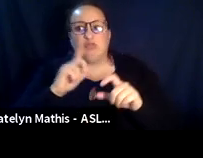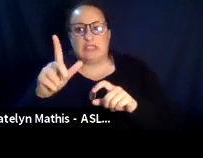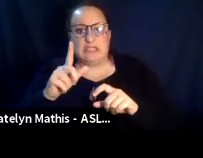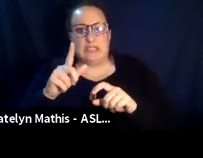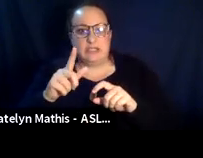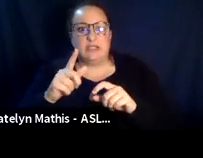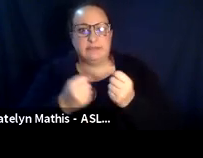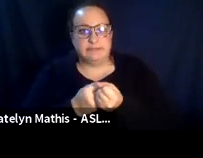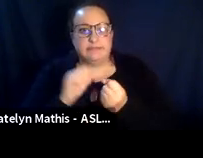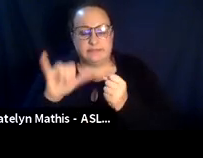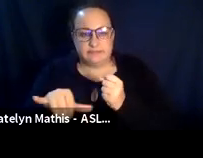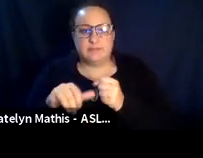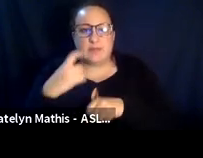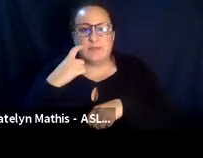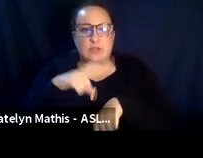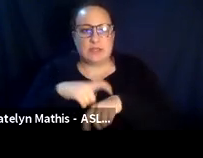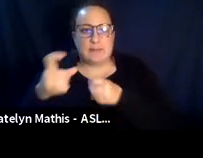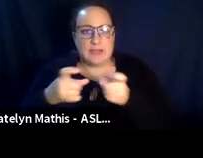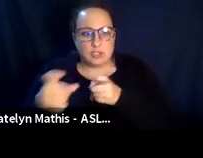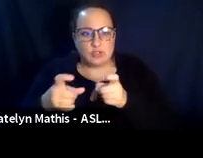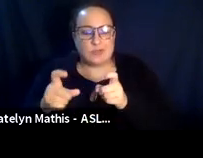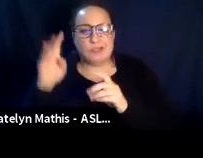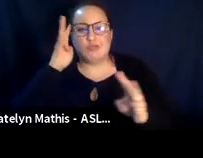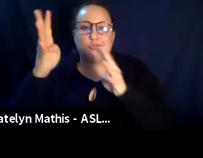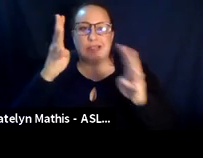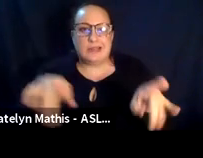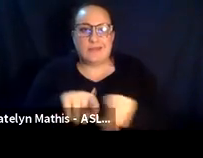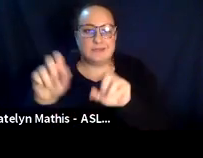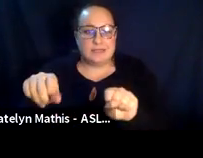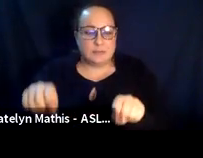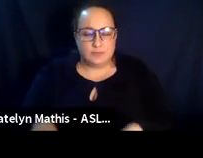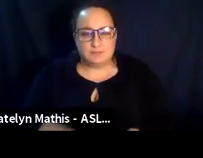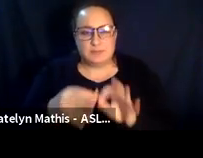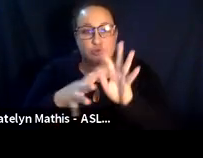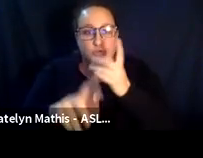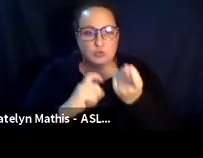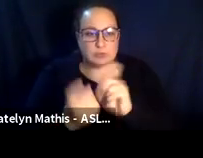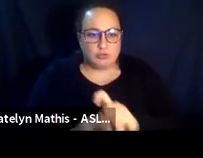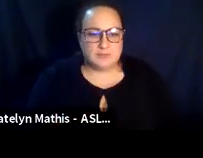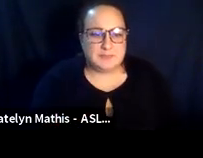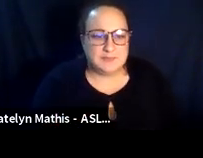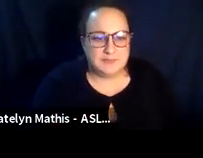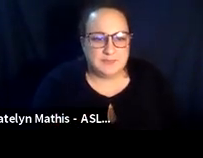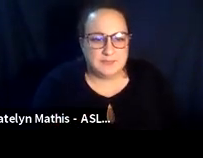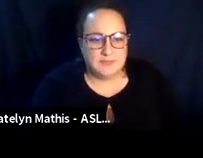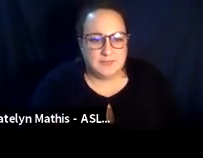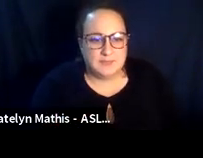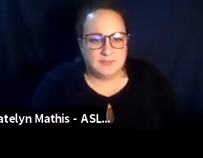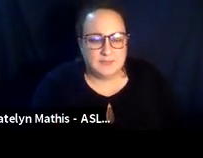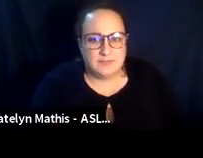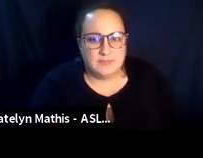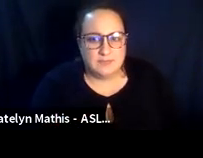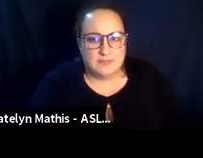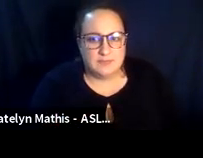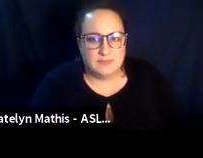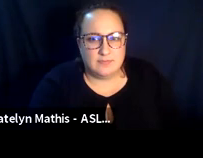time management. And then making it as creative as possible. So here's some examples. Y'all might have seen